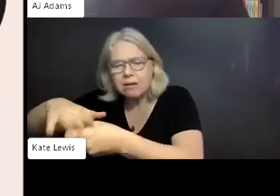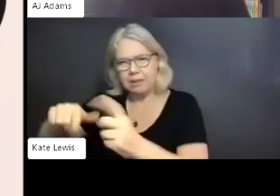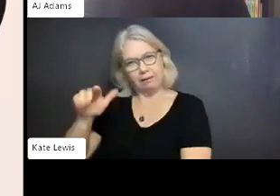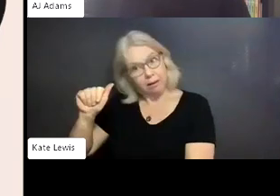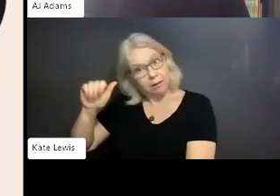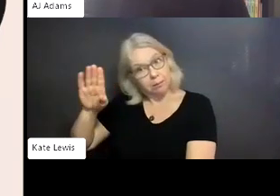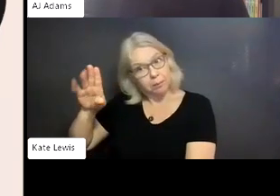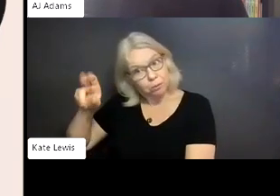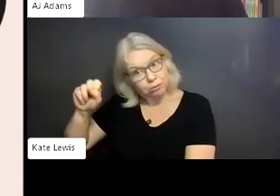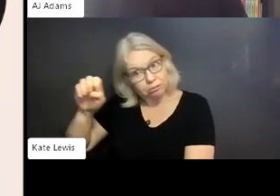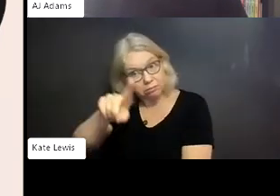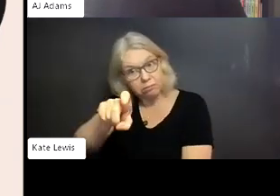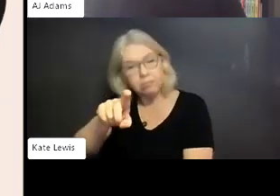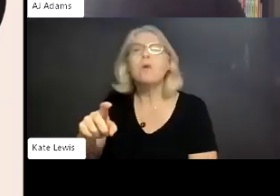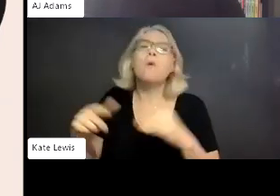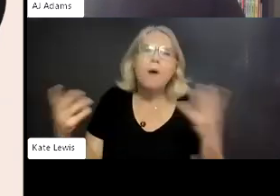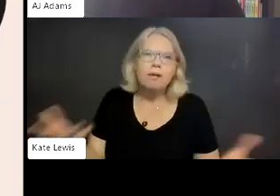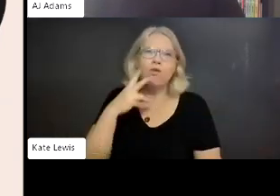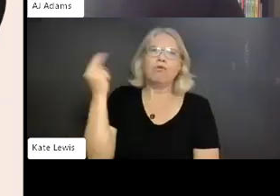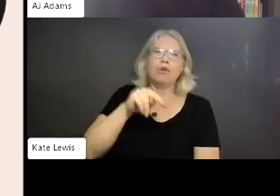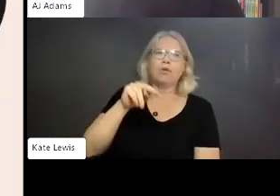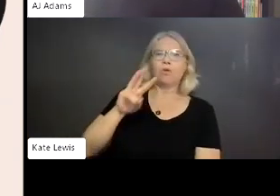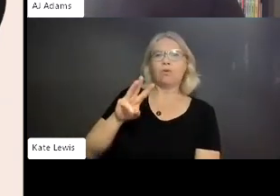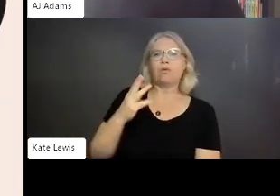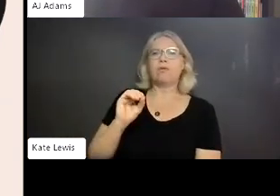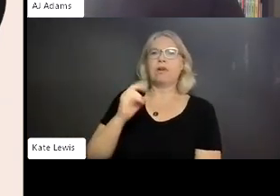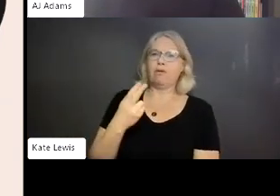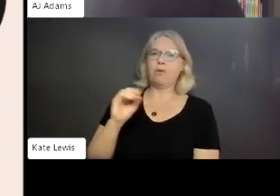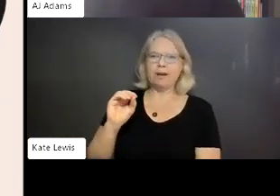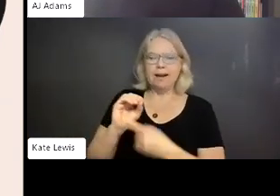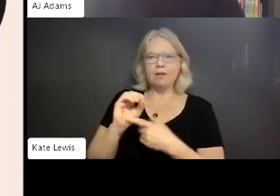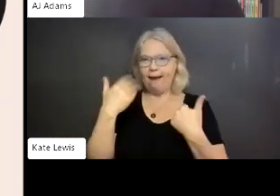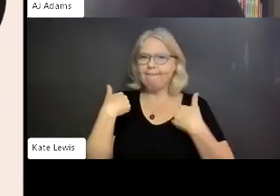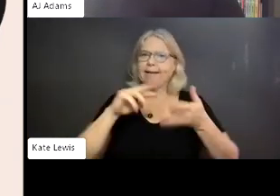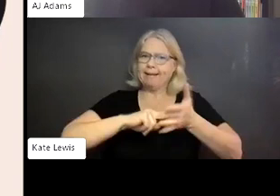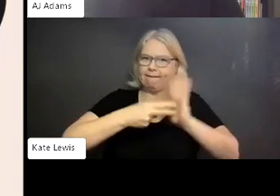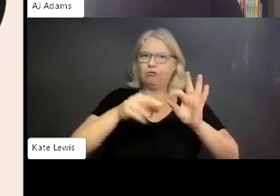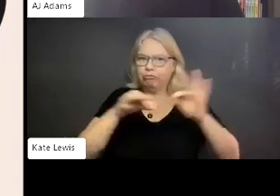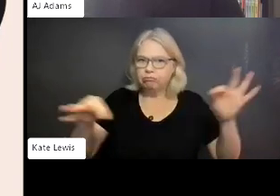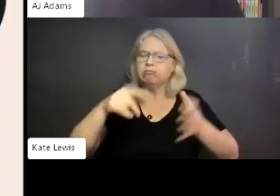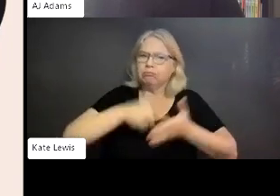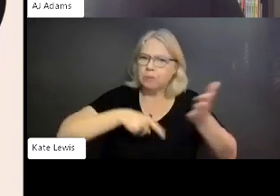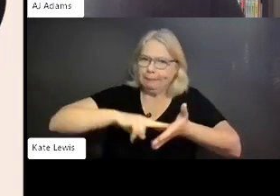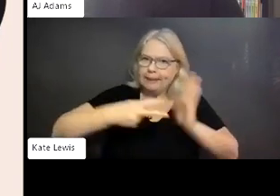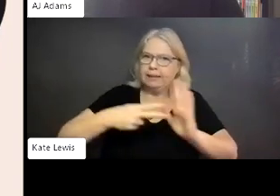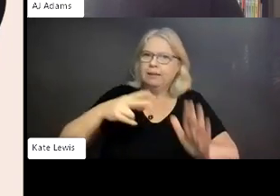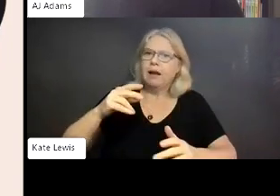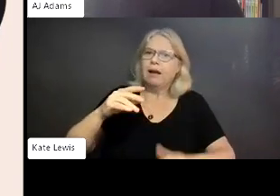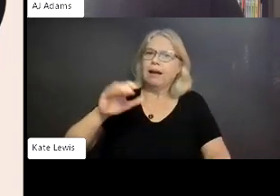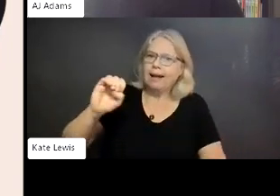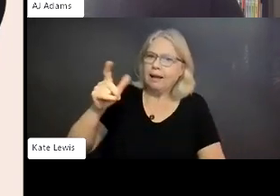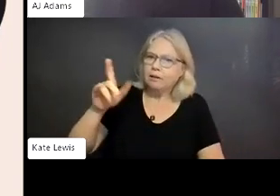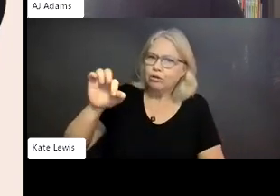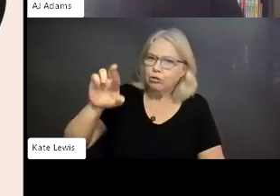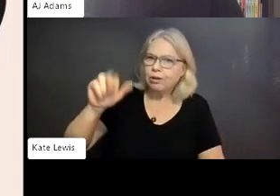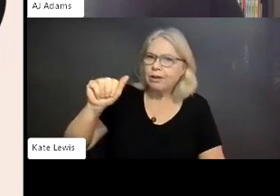lack of appropriate action occurring with any relationship where there is an expectation of trust which causes harm or distress